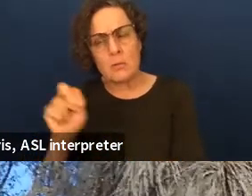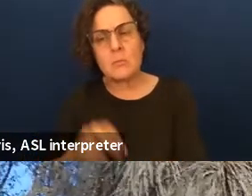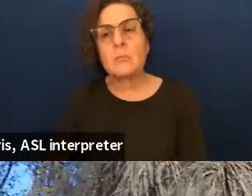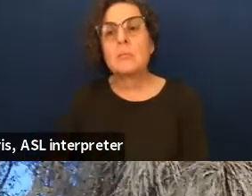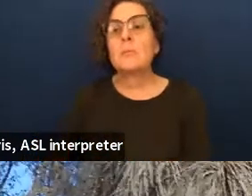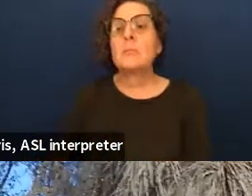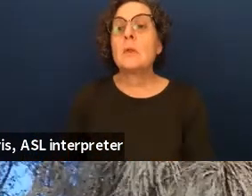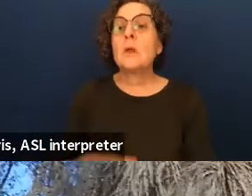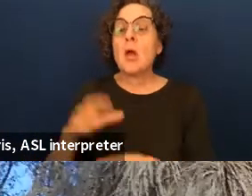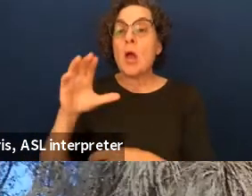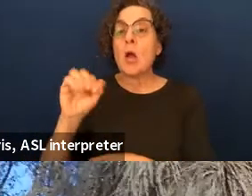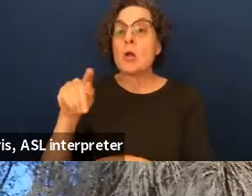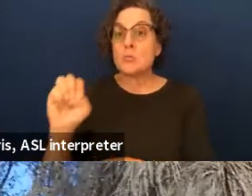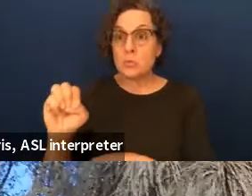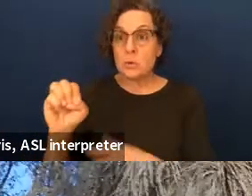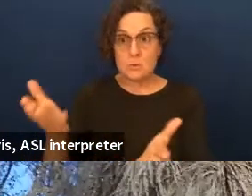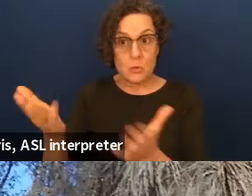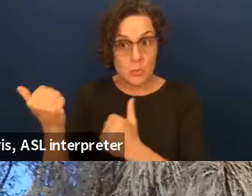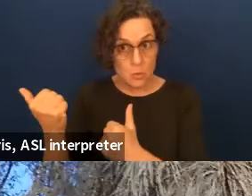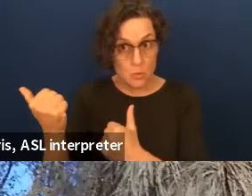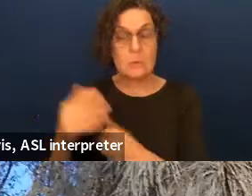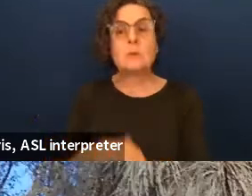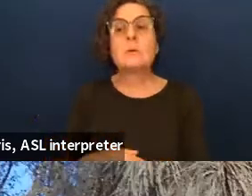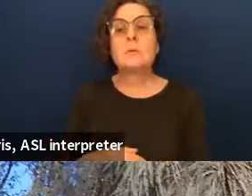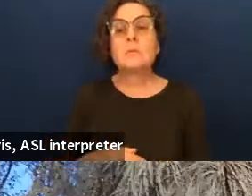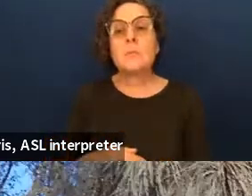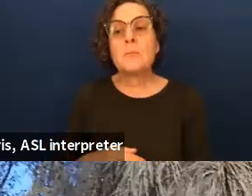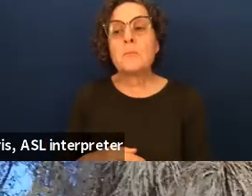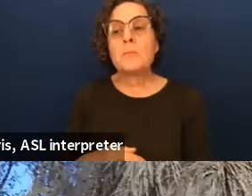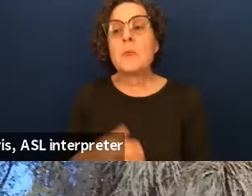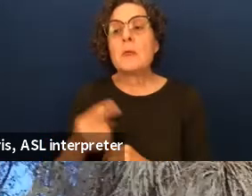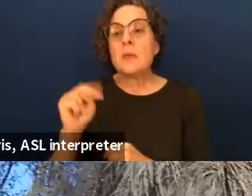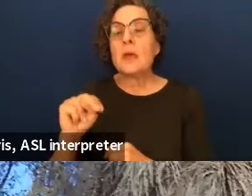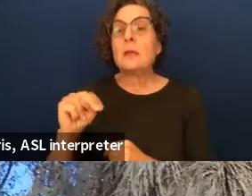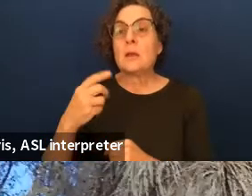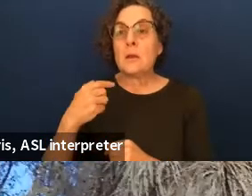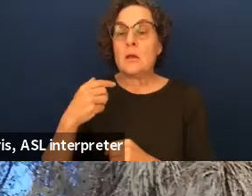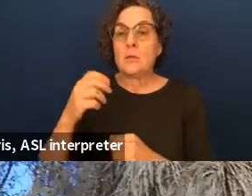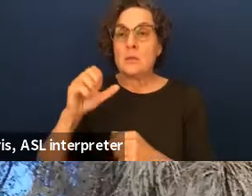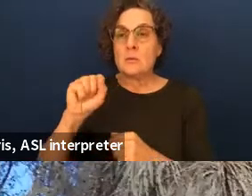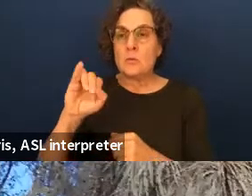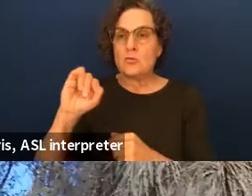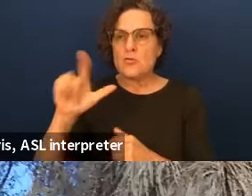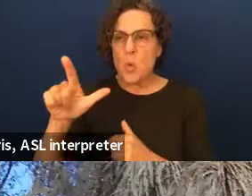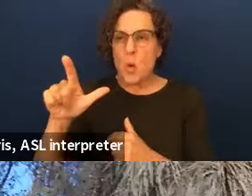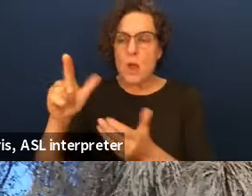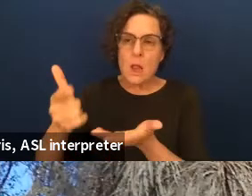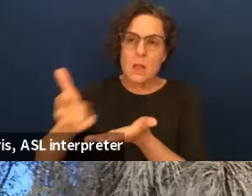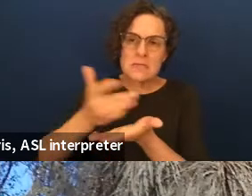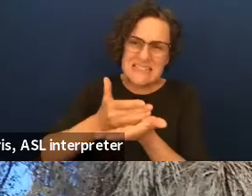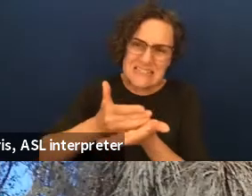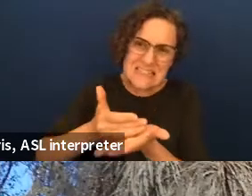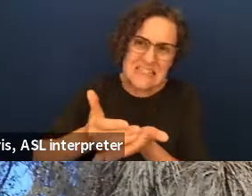After we've removed all the concrete, then we take, as I said earlier, impacted soils of 3 to 6 inches are removed from the